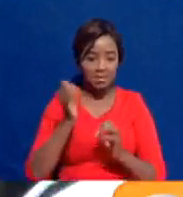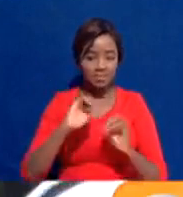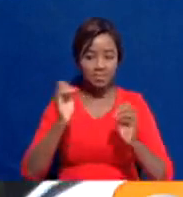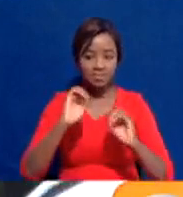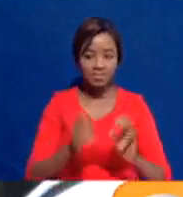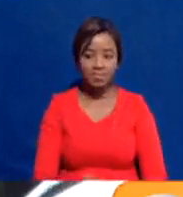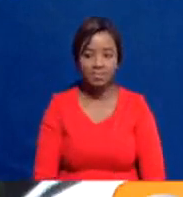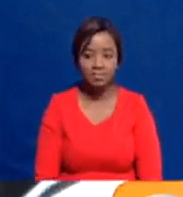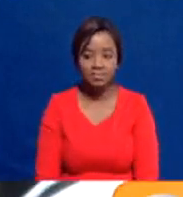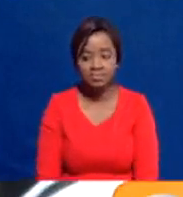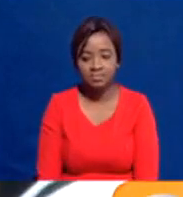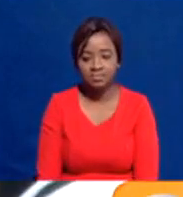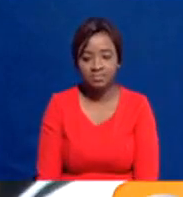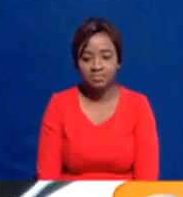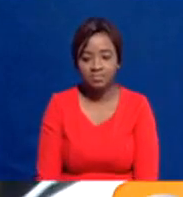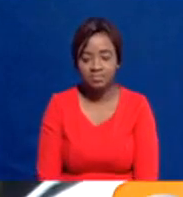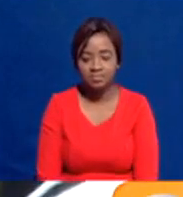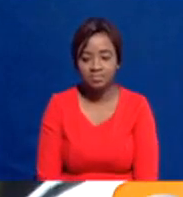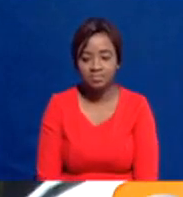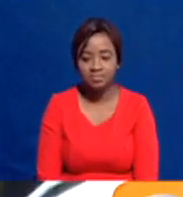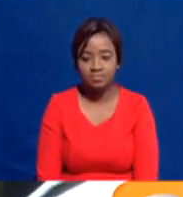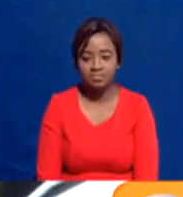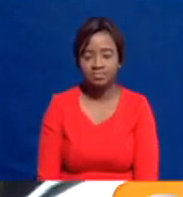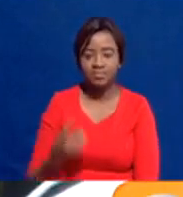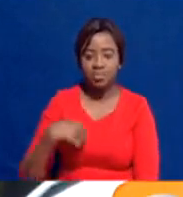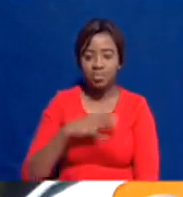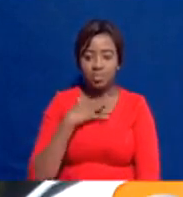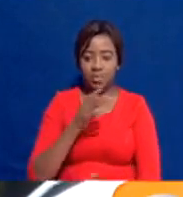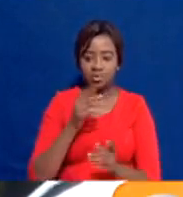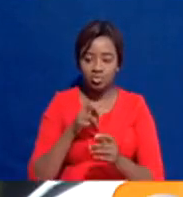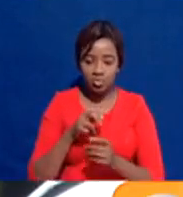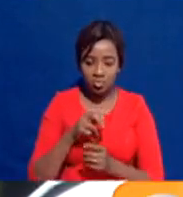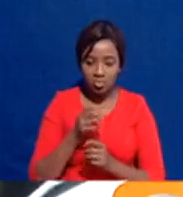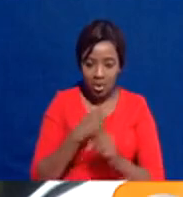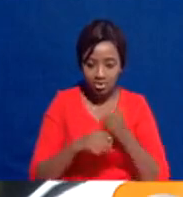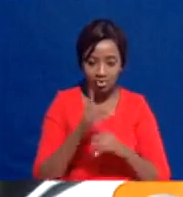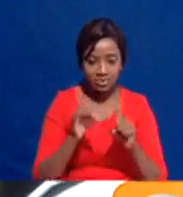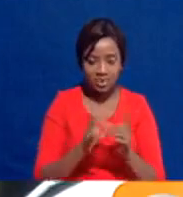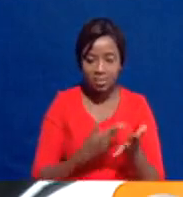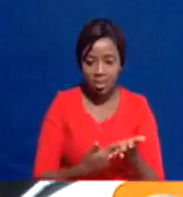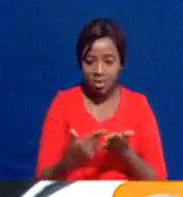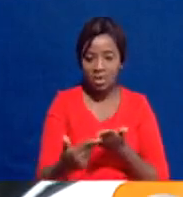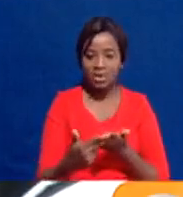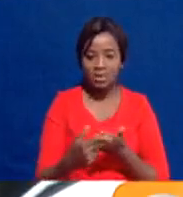know, mess. We want to walk in holiness and declare holiness to cover Kenya.